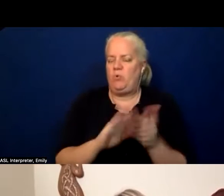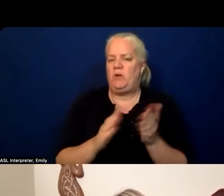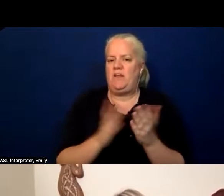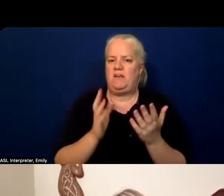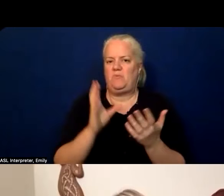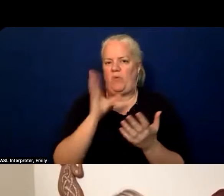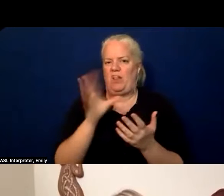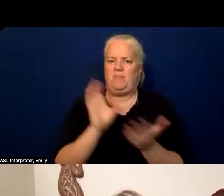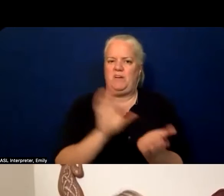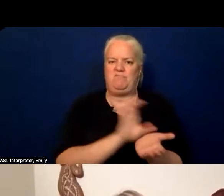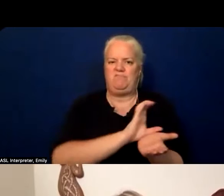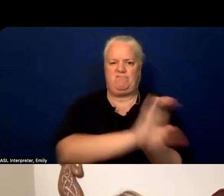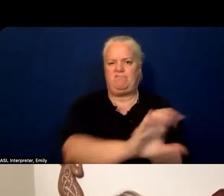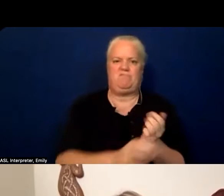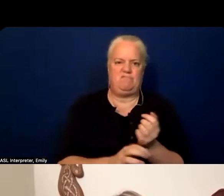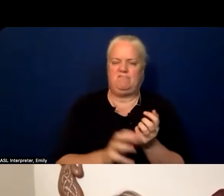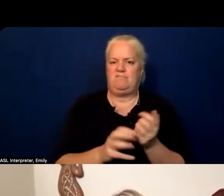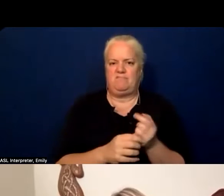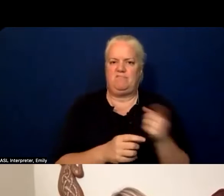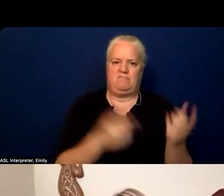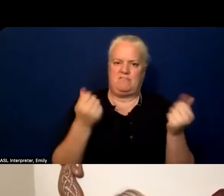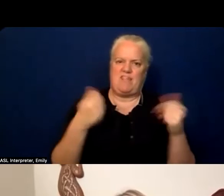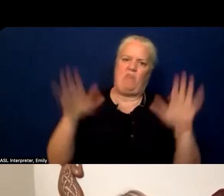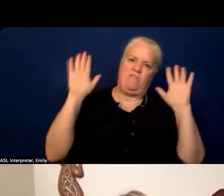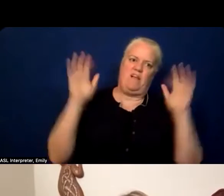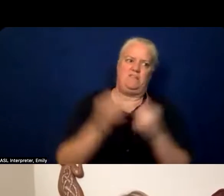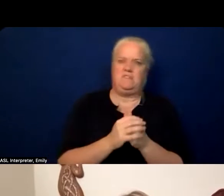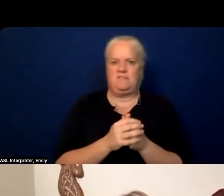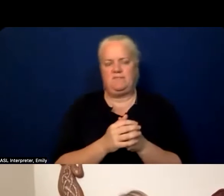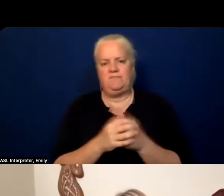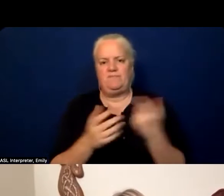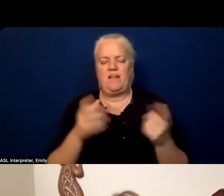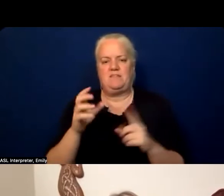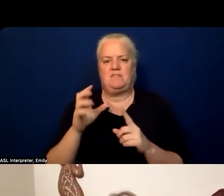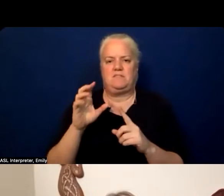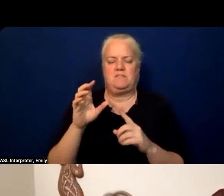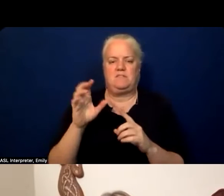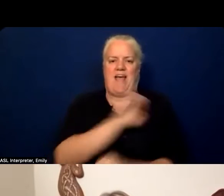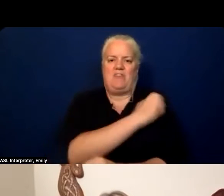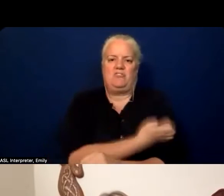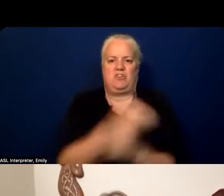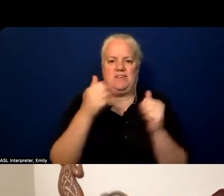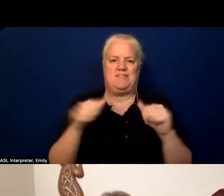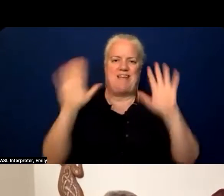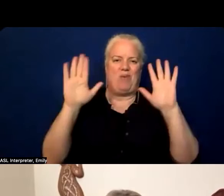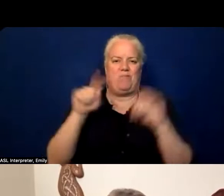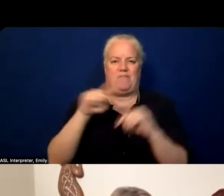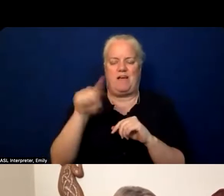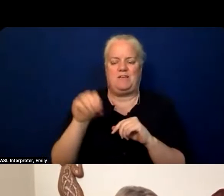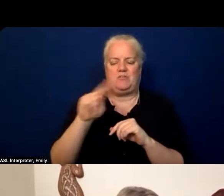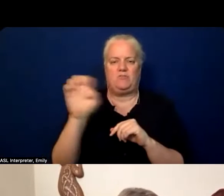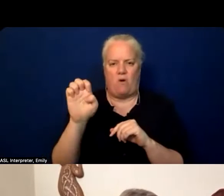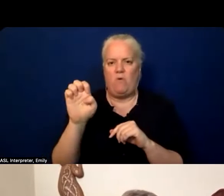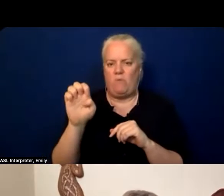Economic and energy sacrifice zones is a term that is very prevalent within EJ and